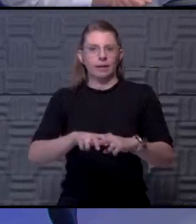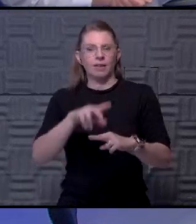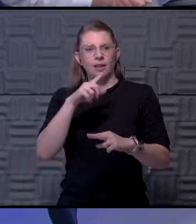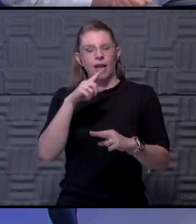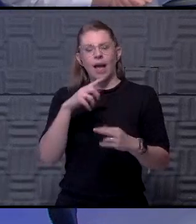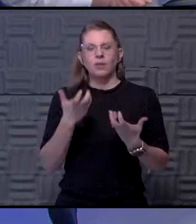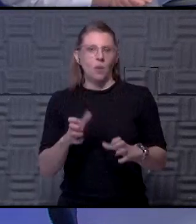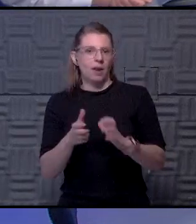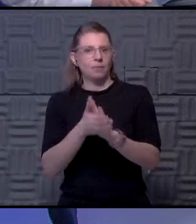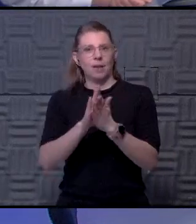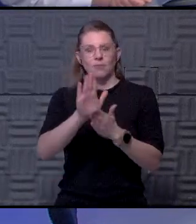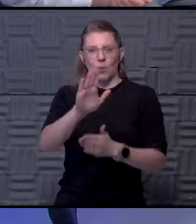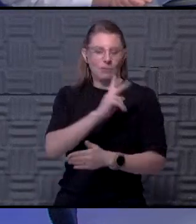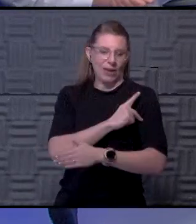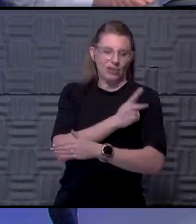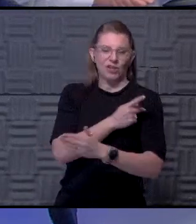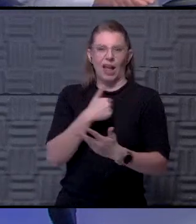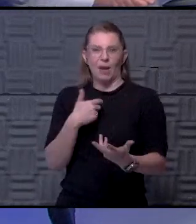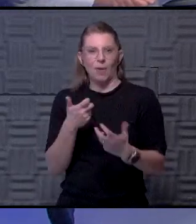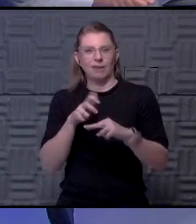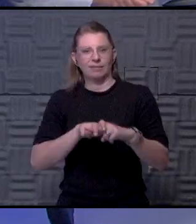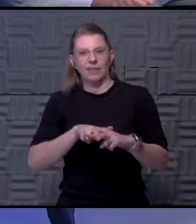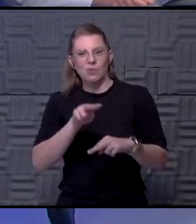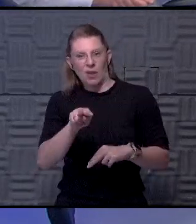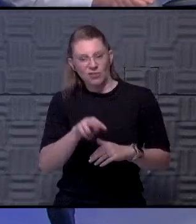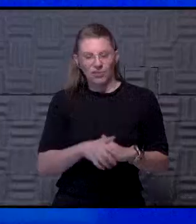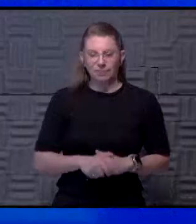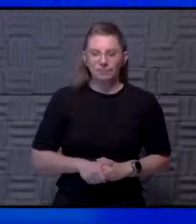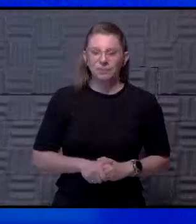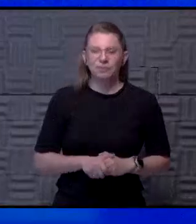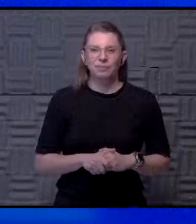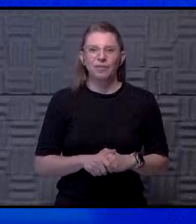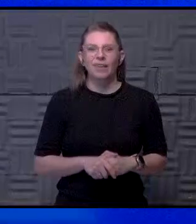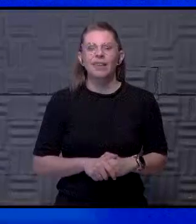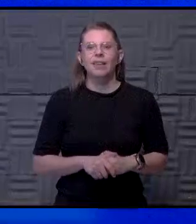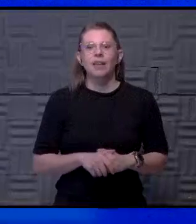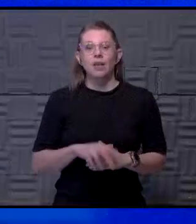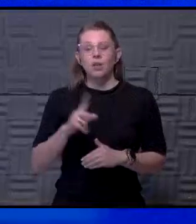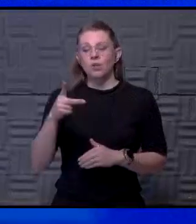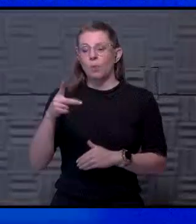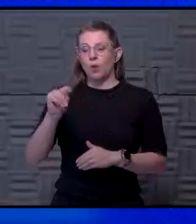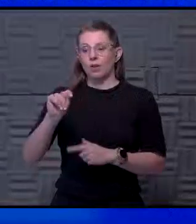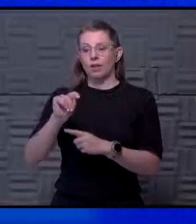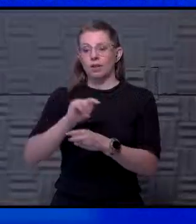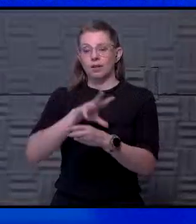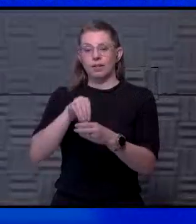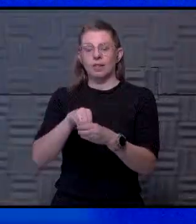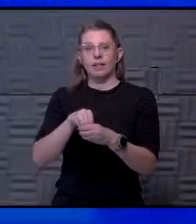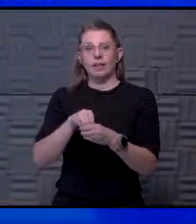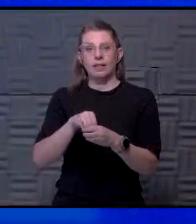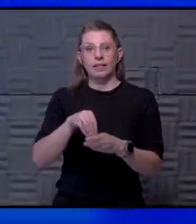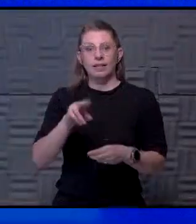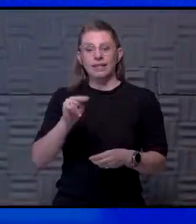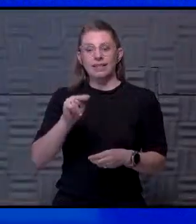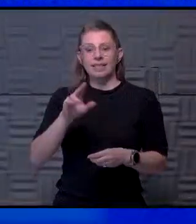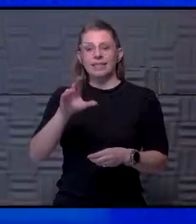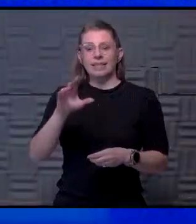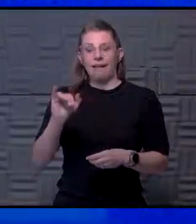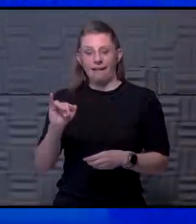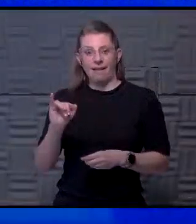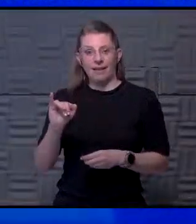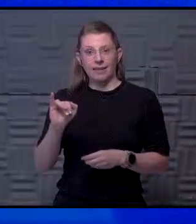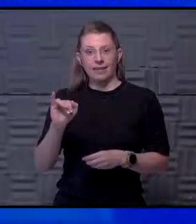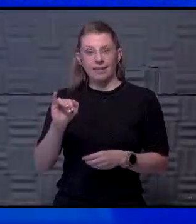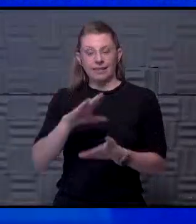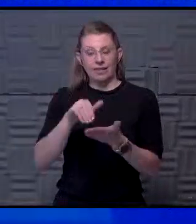But, all right, that is great stuff. So what, with the proton therapy as part of the NCI Center grant, what kind of research do you all think we're going to be doing